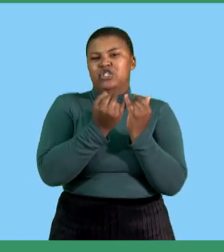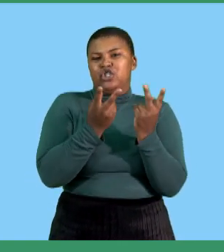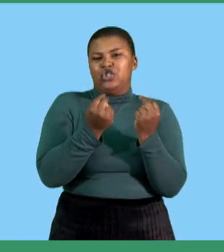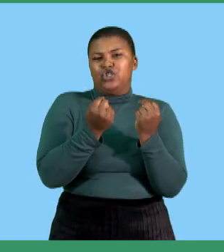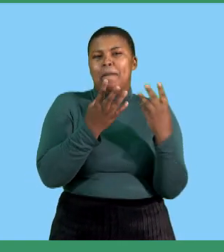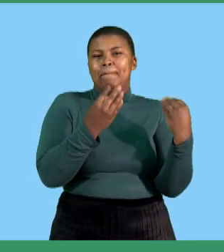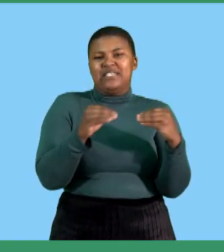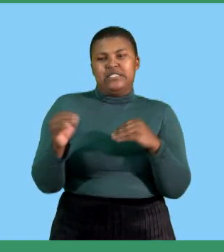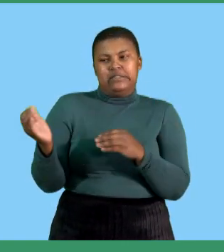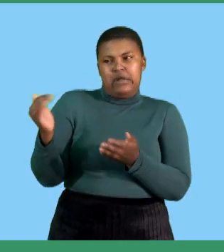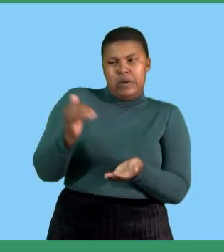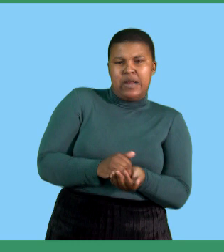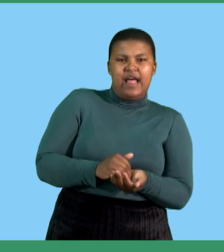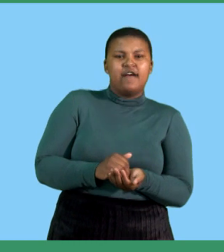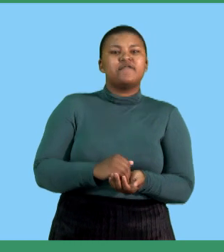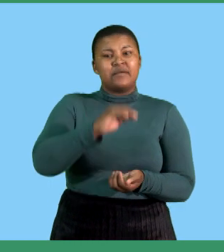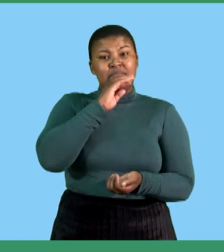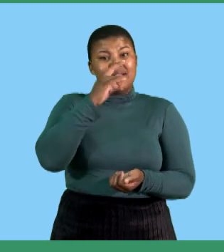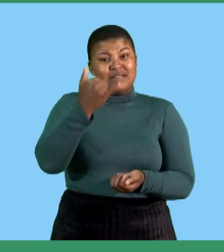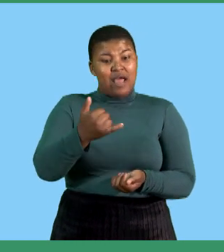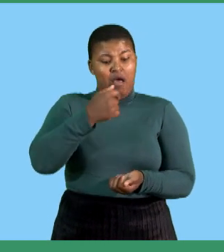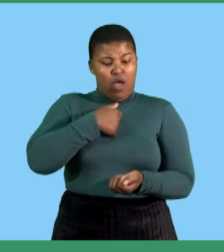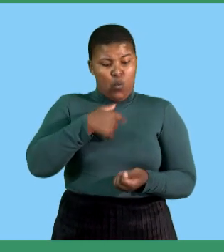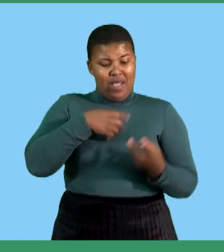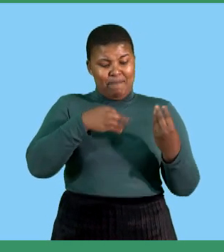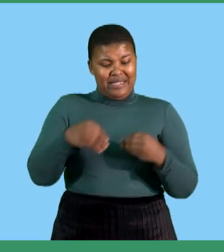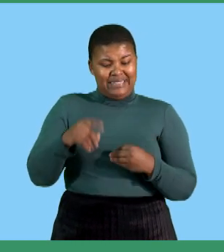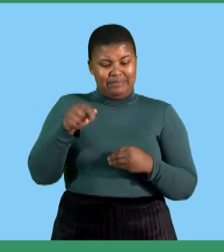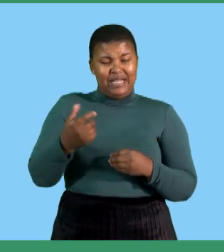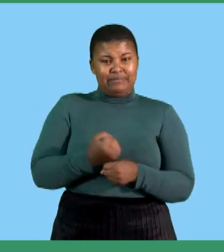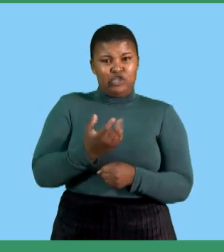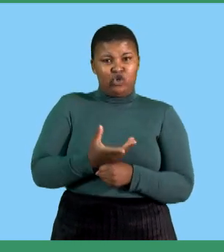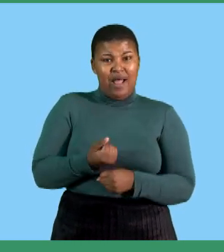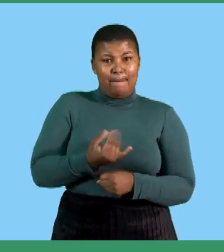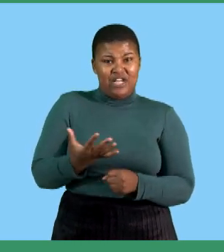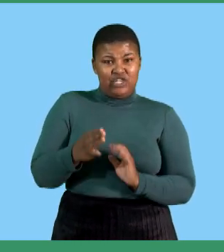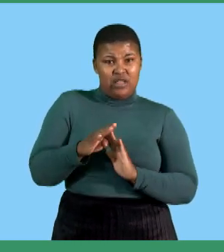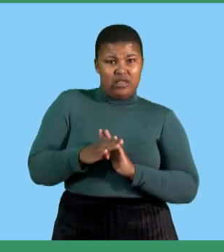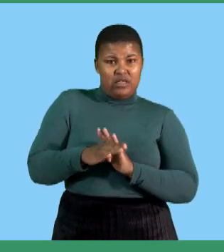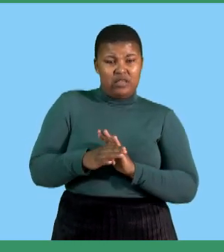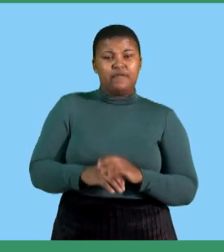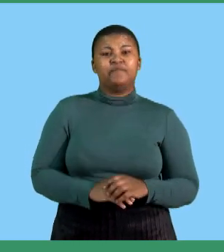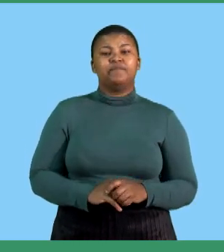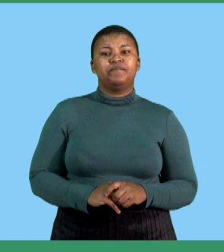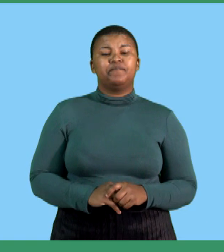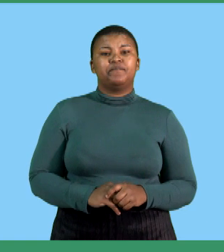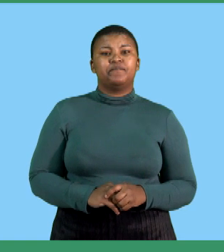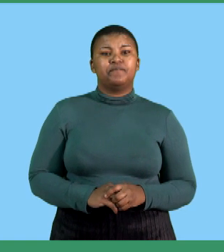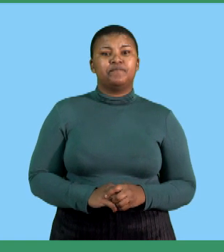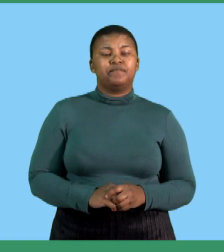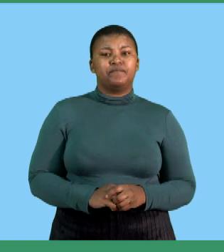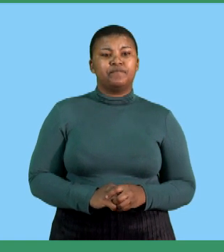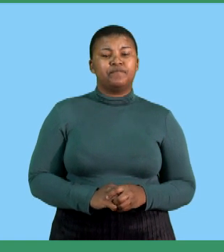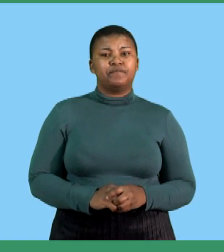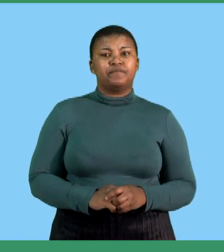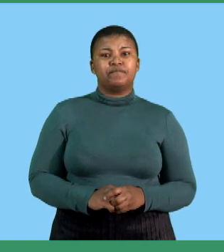competitor entering the market, it might force the business to decrease their prices. Let me just go back